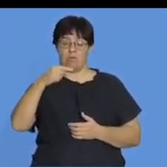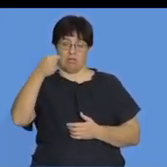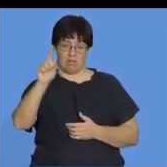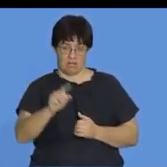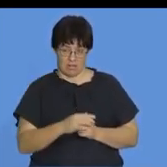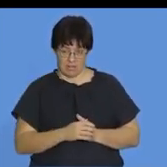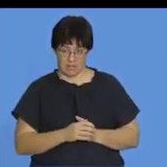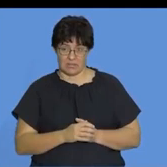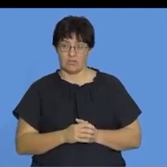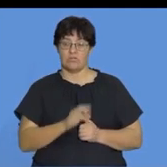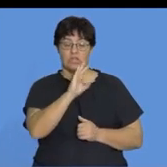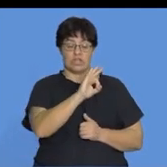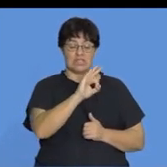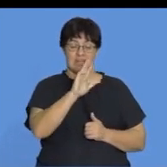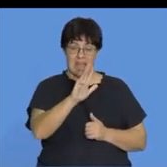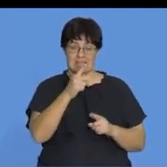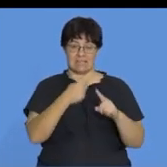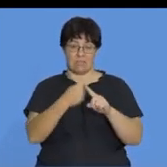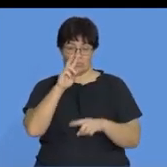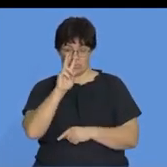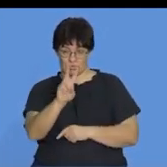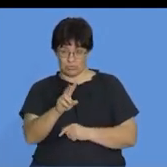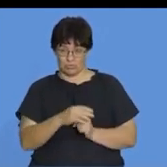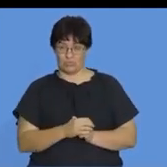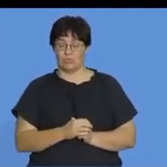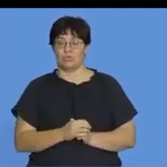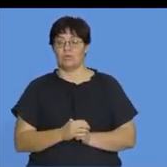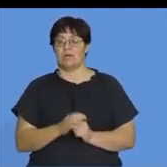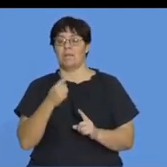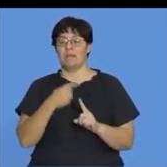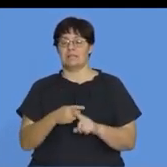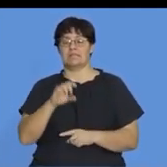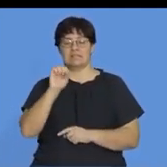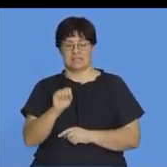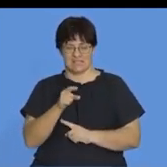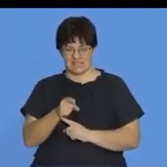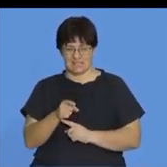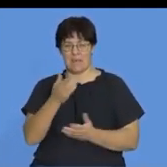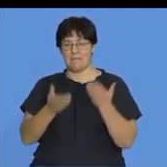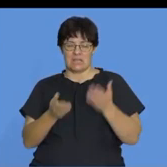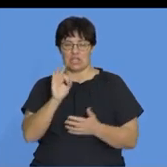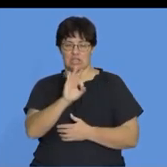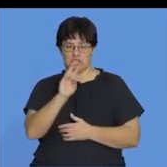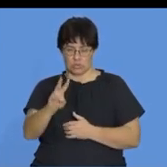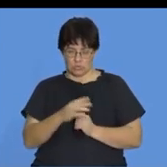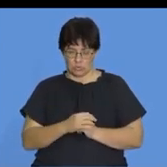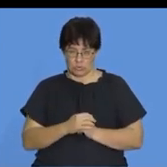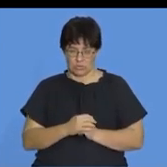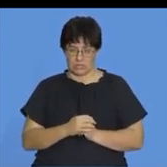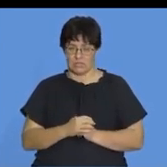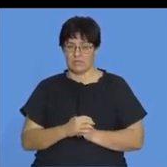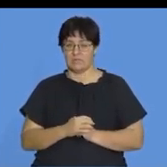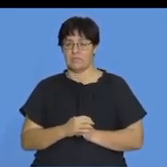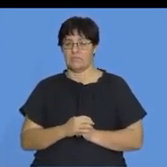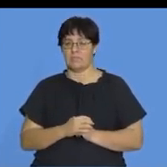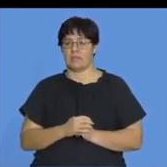39 multiplied by 2, okay? Plus sulfur, which is a mass of 32. There's only one of sulfur